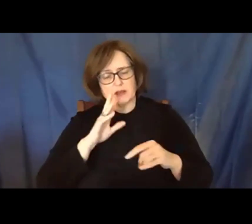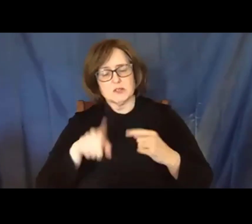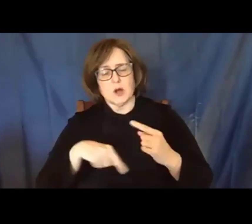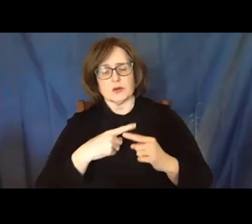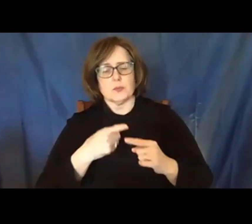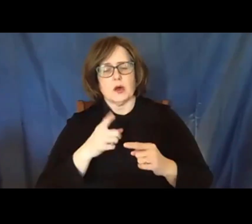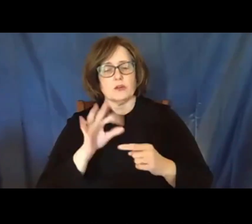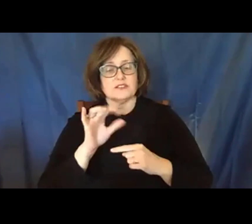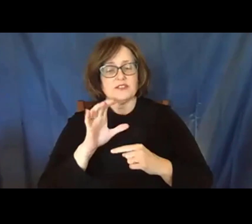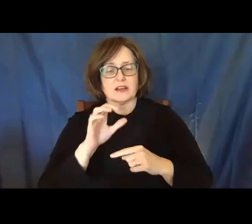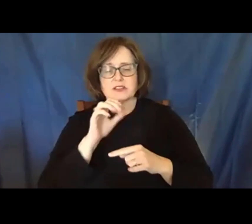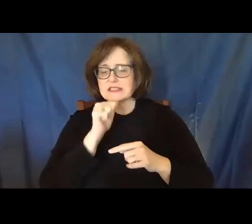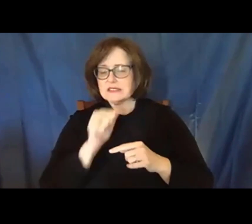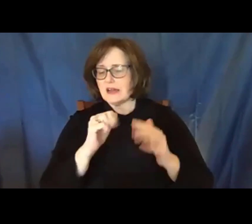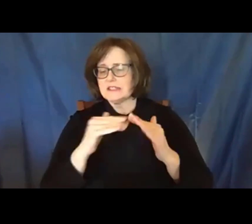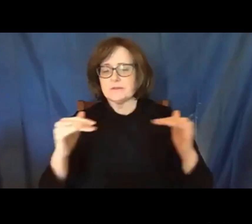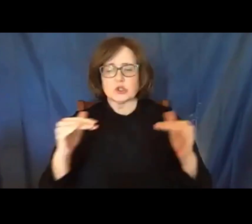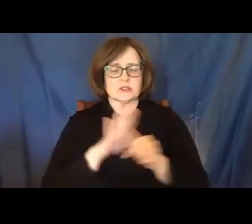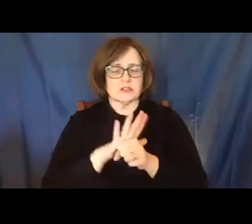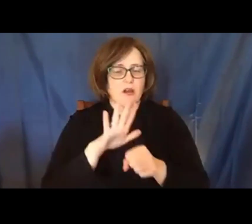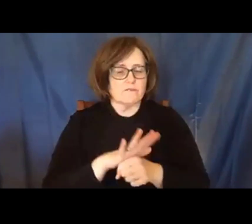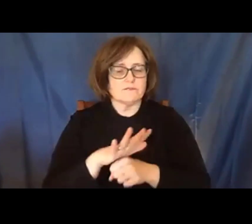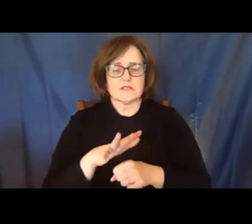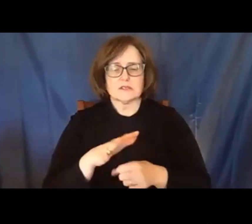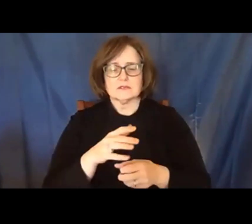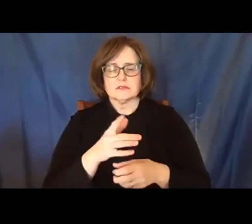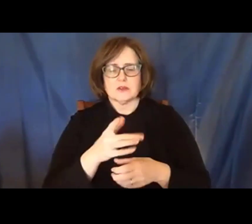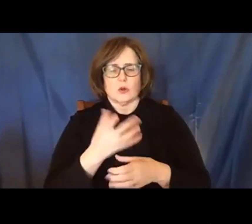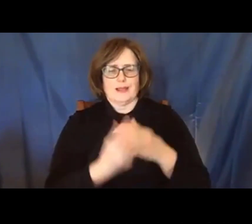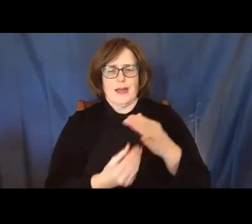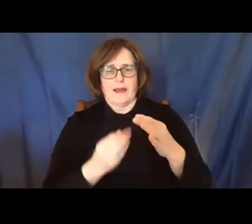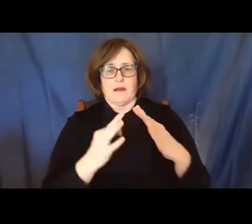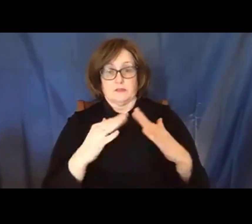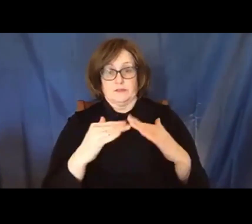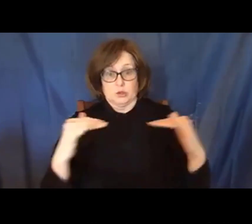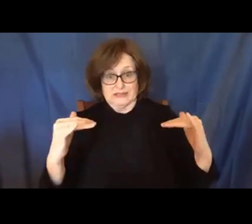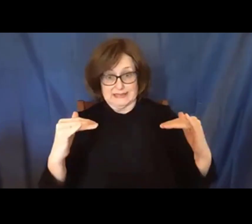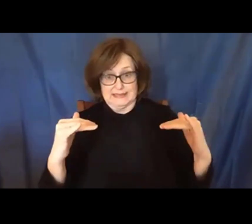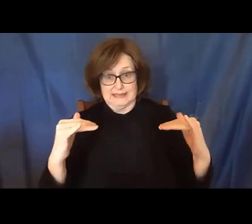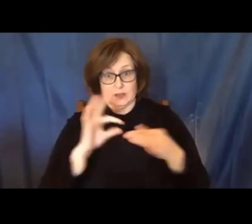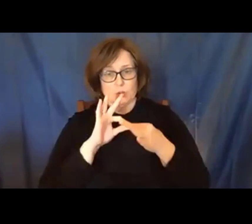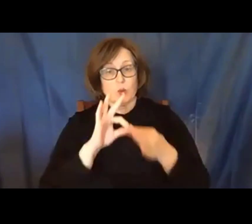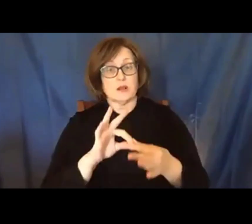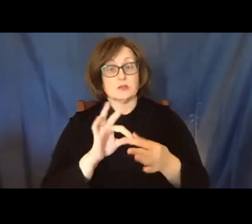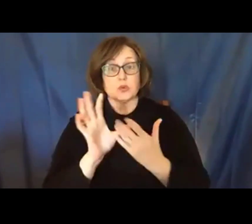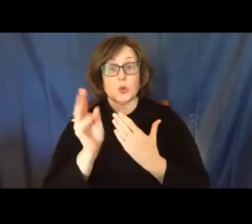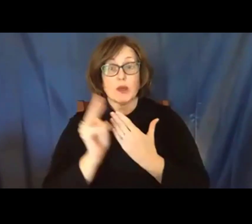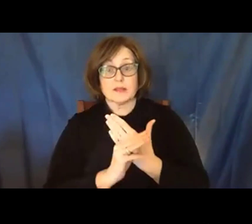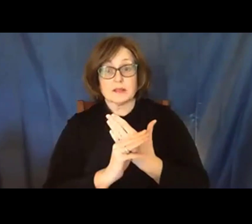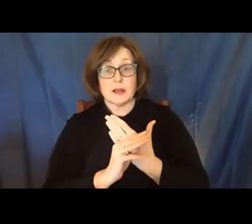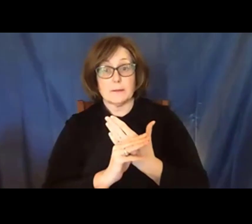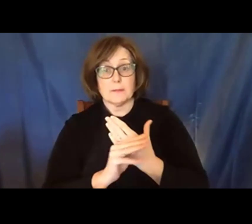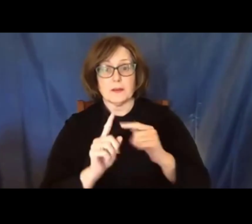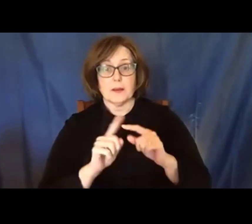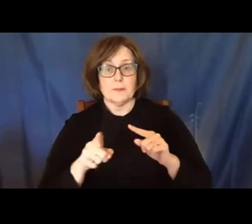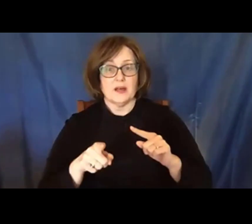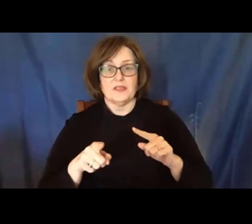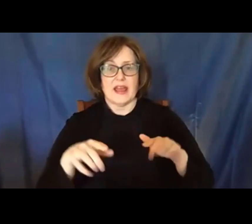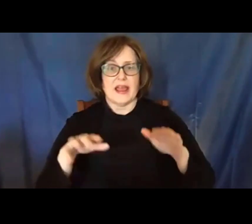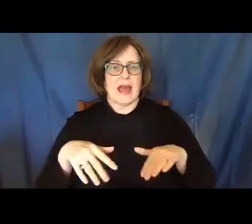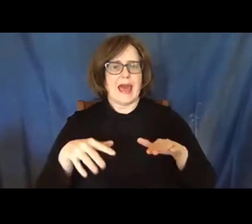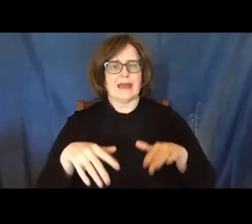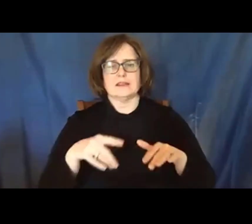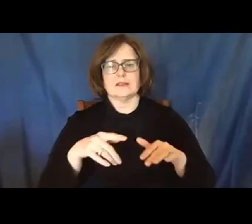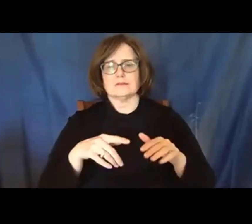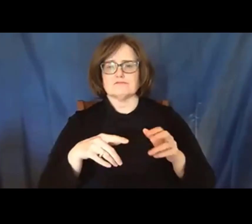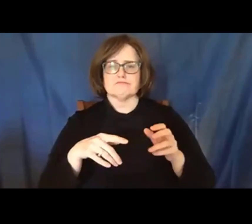faculty, the lack of diversity in curriculum, but they hadn't really acted on it in such a